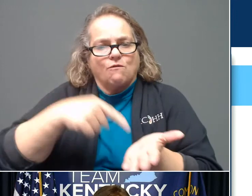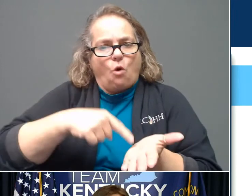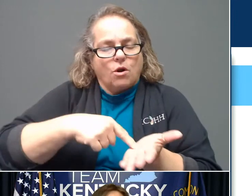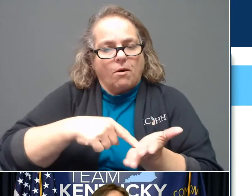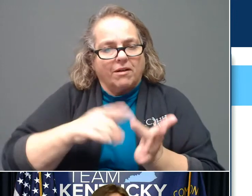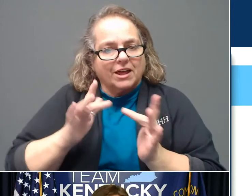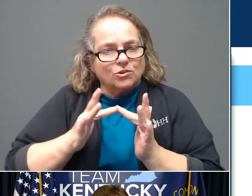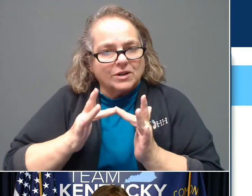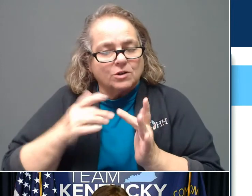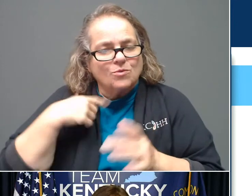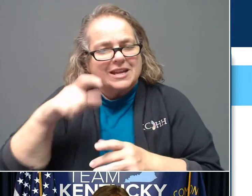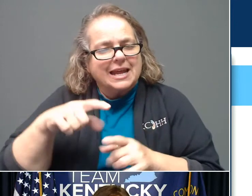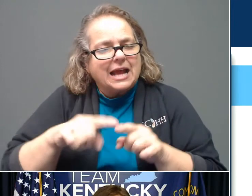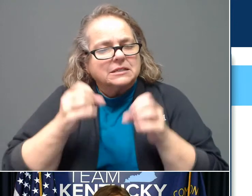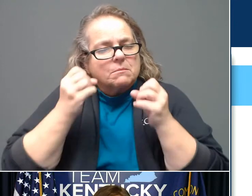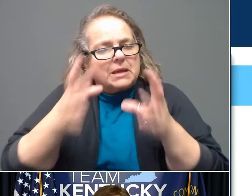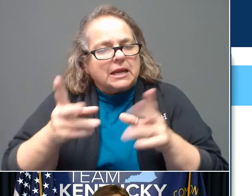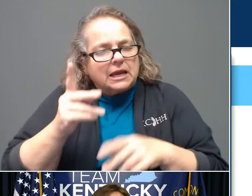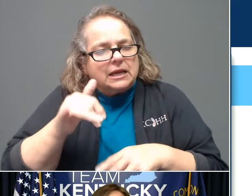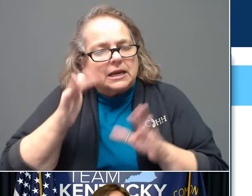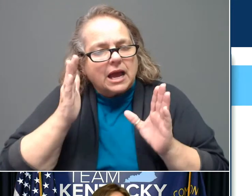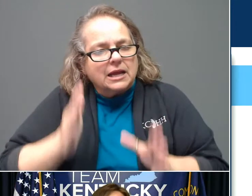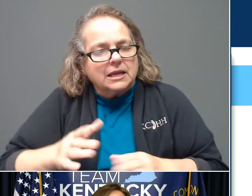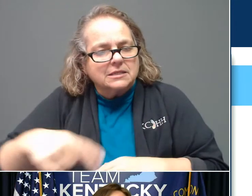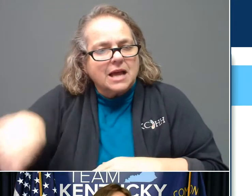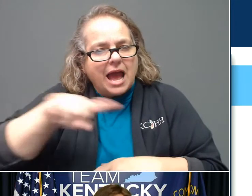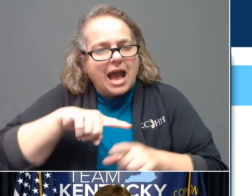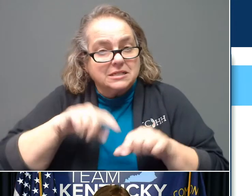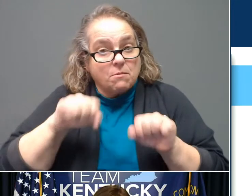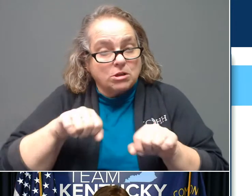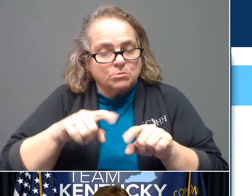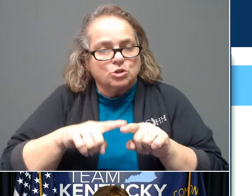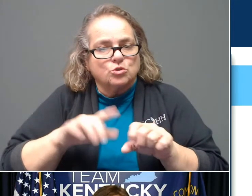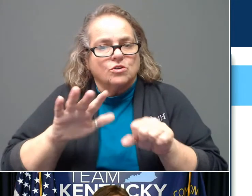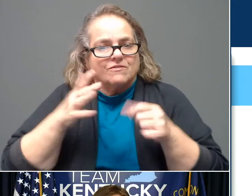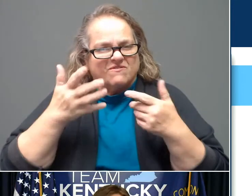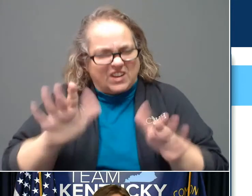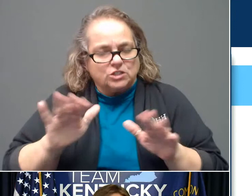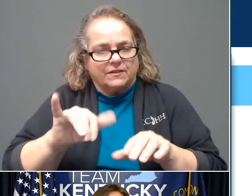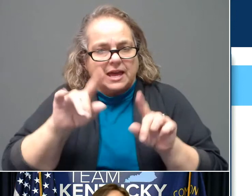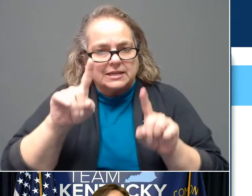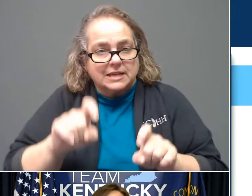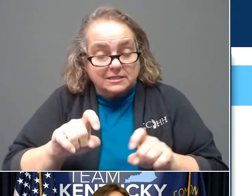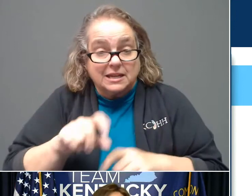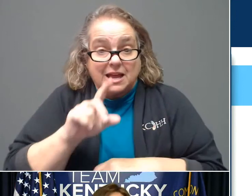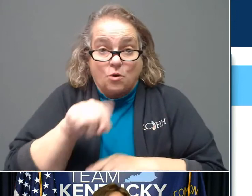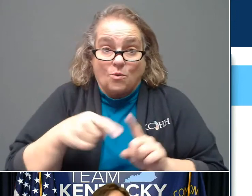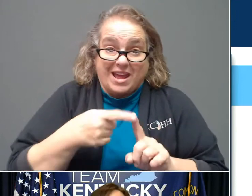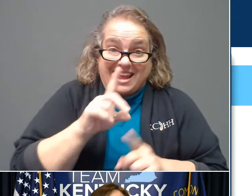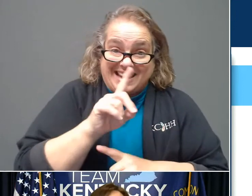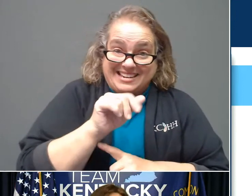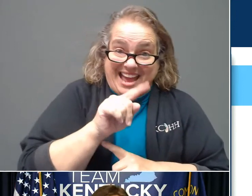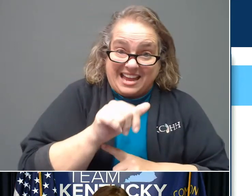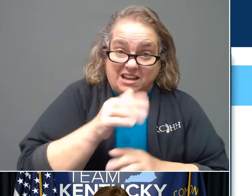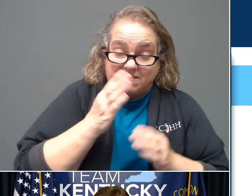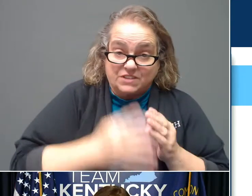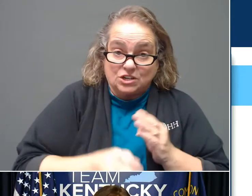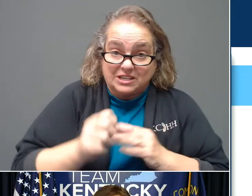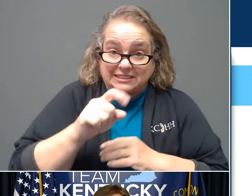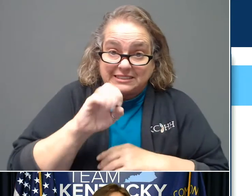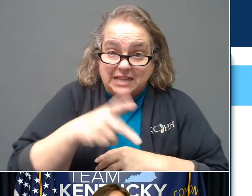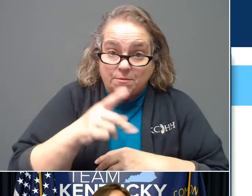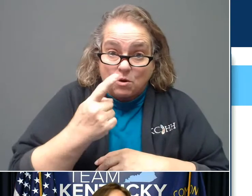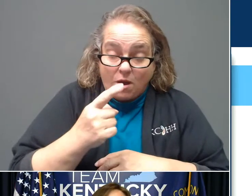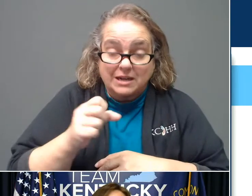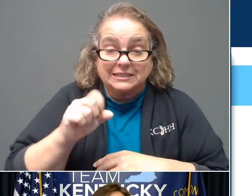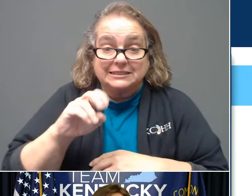possible to complete this test. Once we have enough data from step 1, step 2 involves building a map all the way across Kentucky